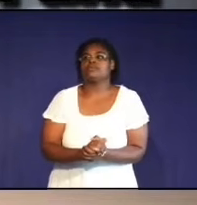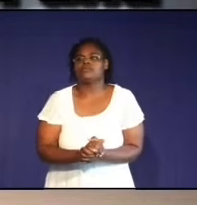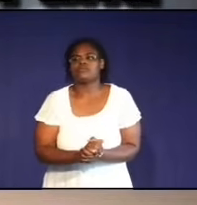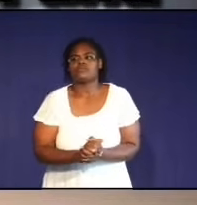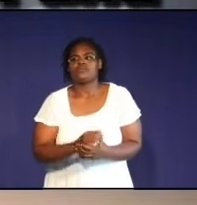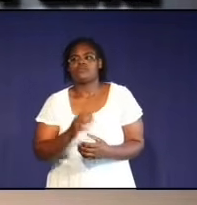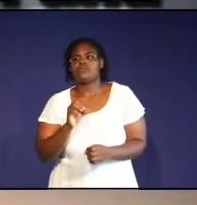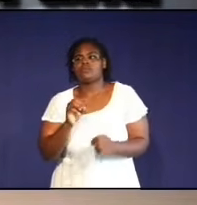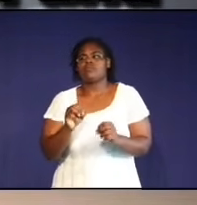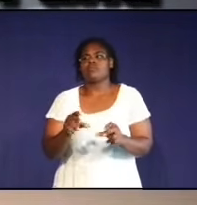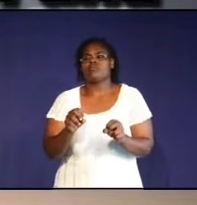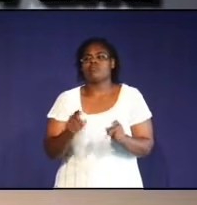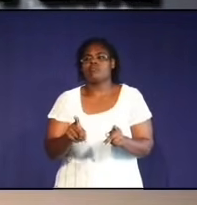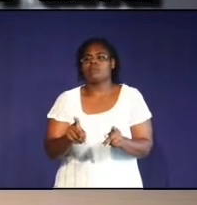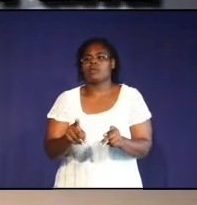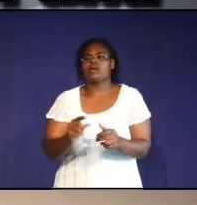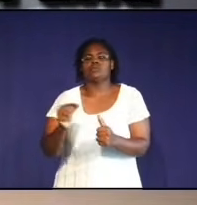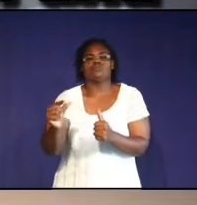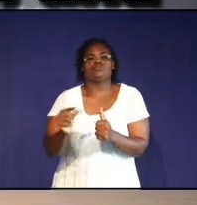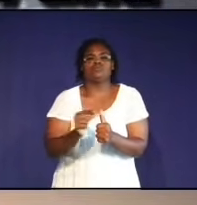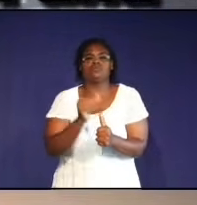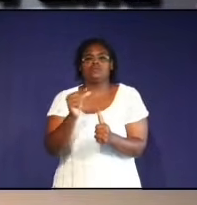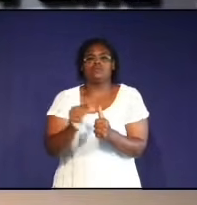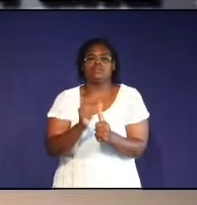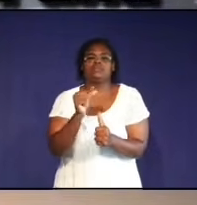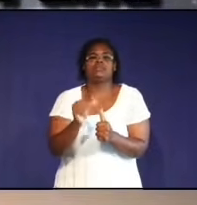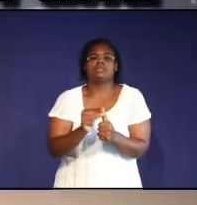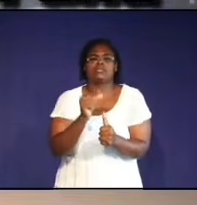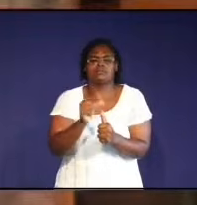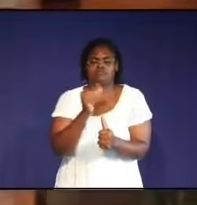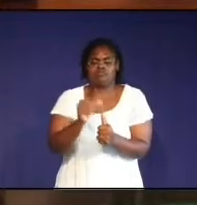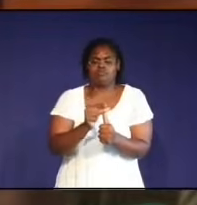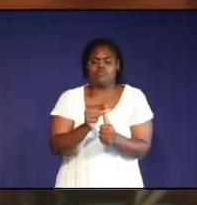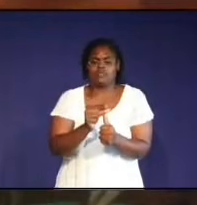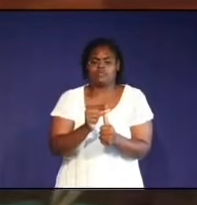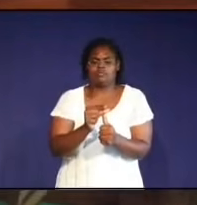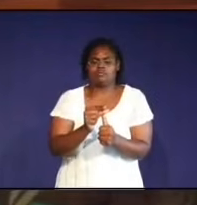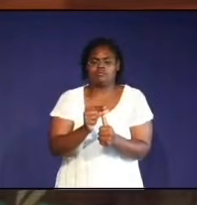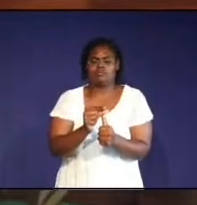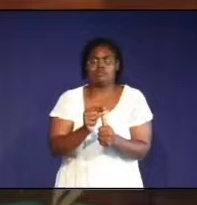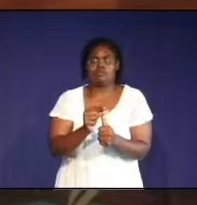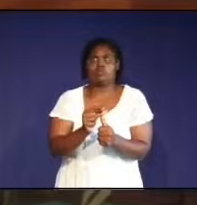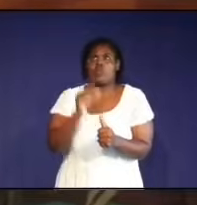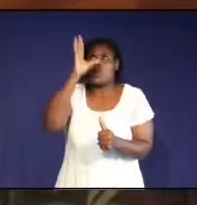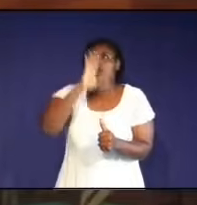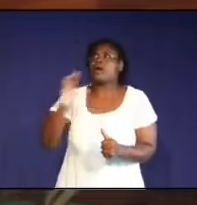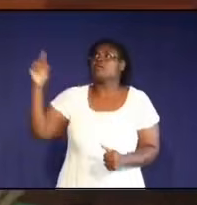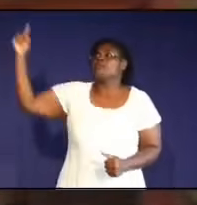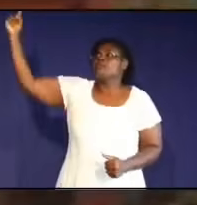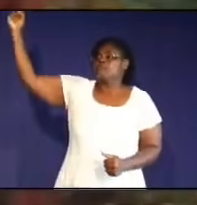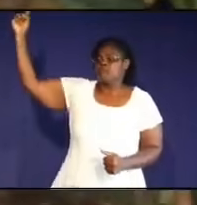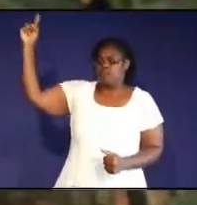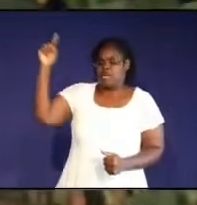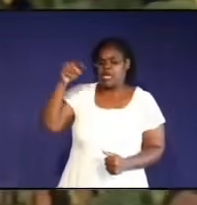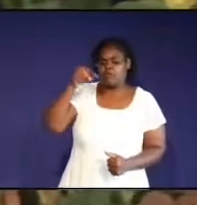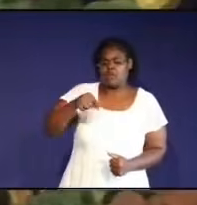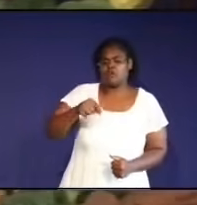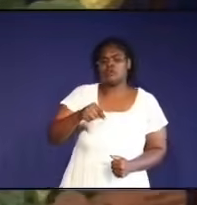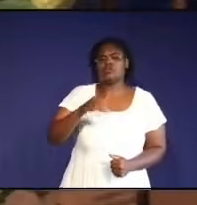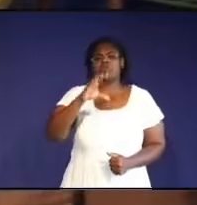Let me help you. In Genesis, when God came to Cain to address the